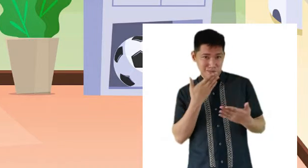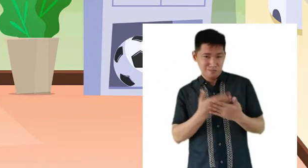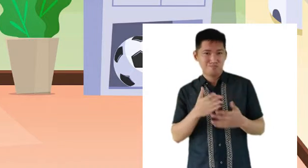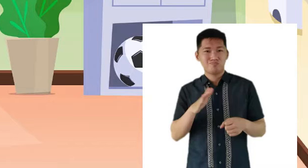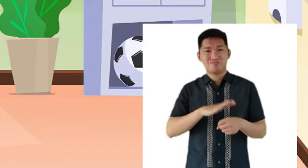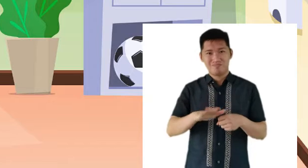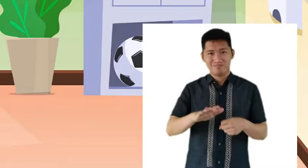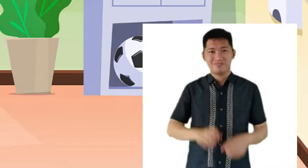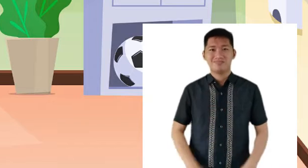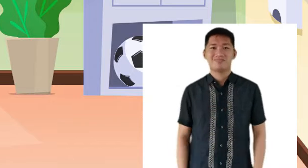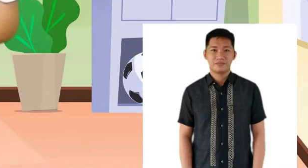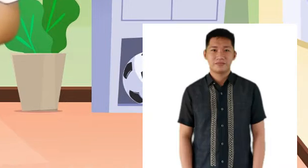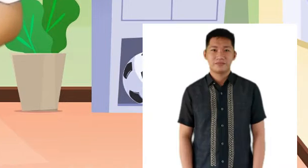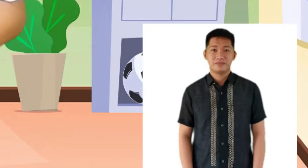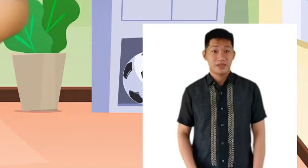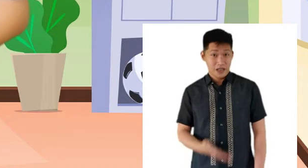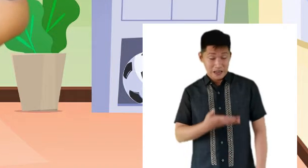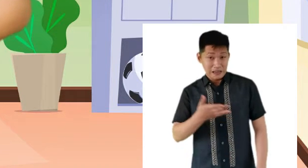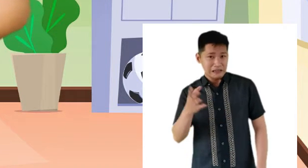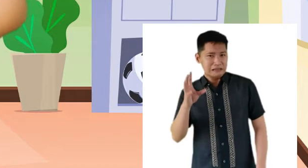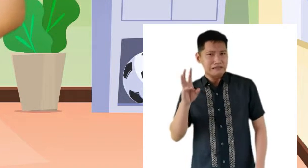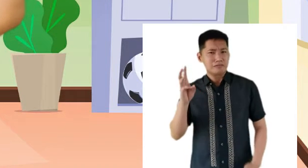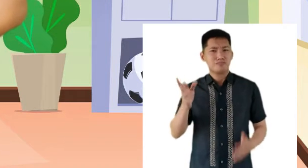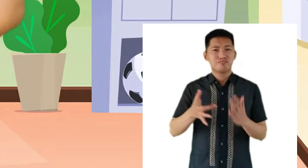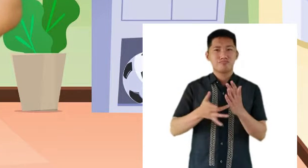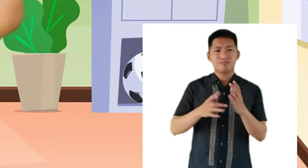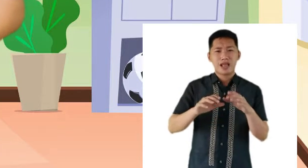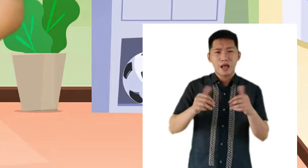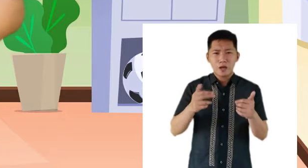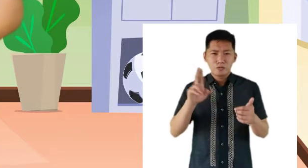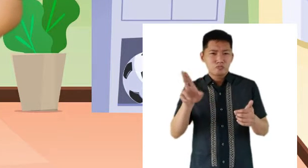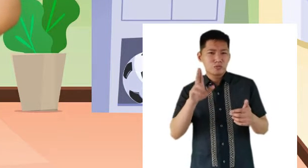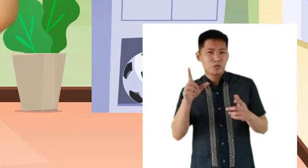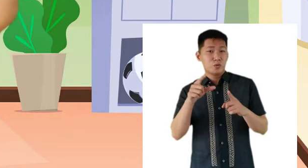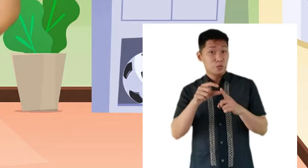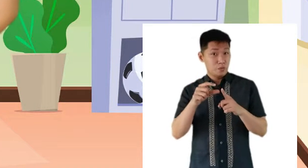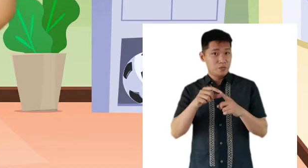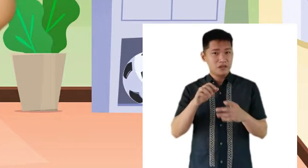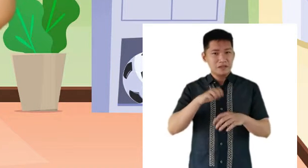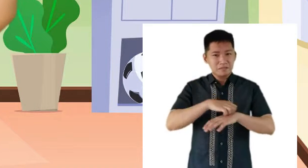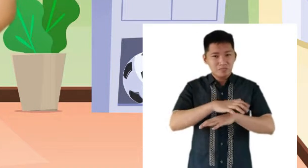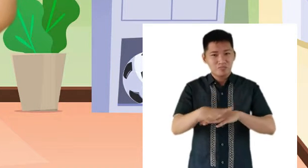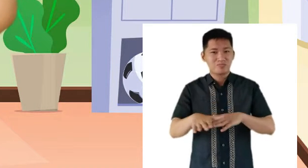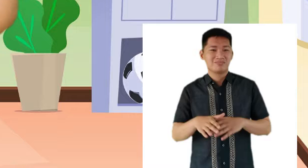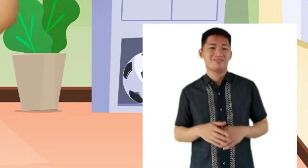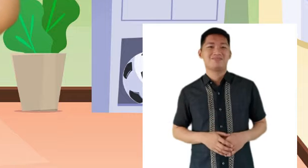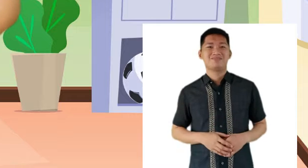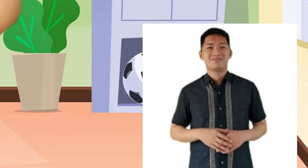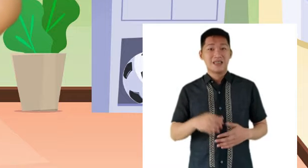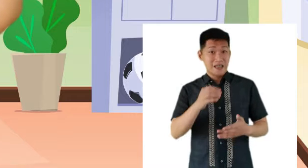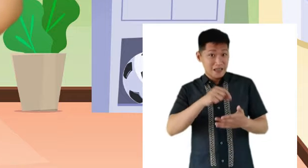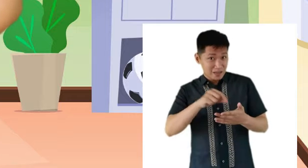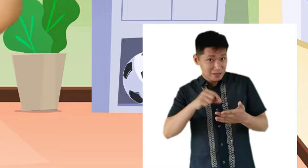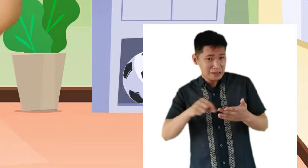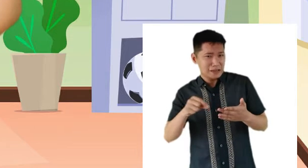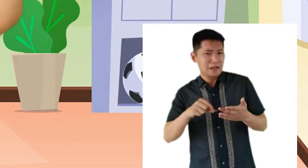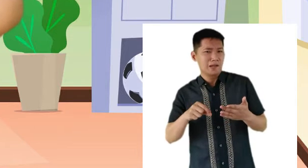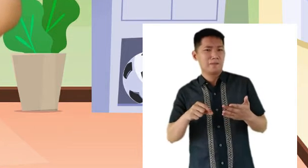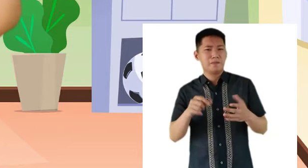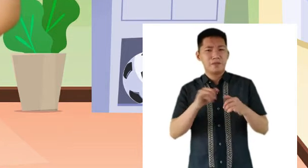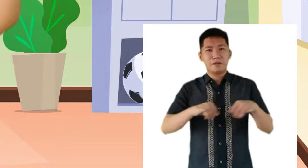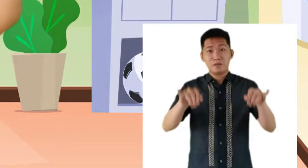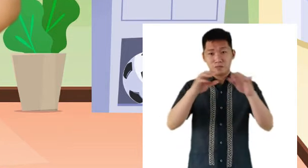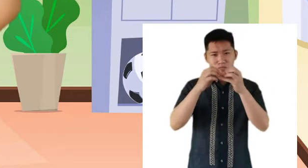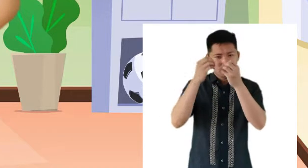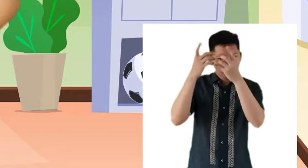already obvious. Those are the 6 tips on how to use words effectively. Were you able to note